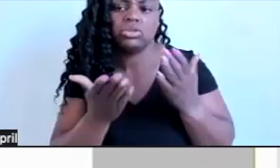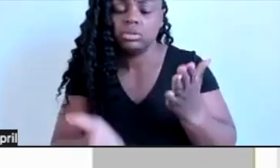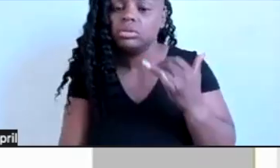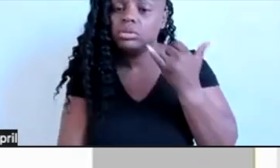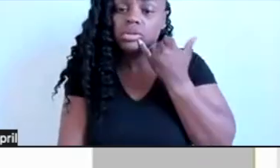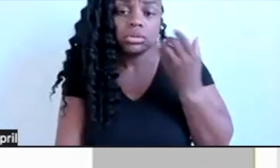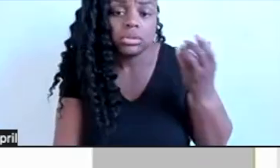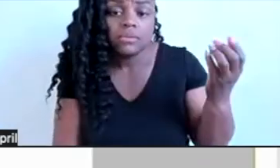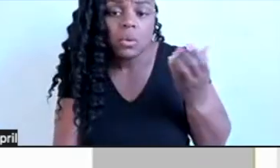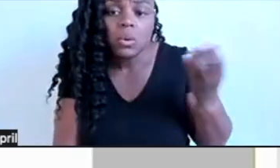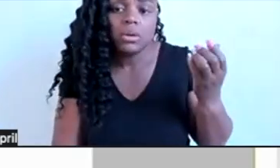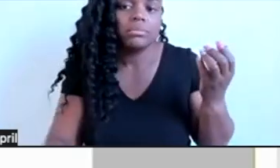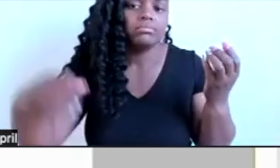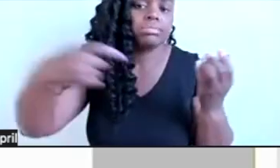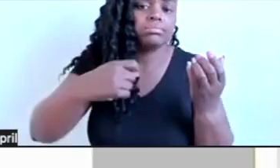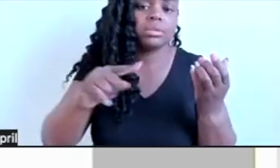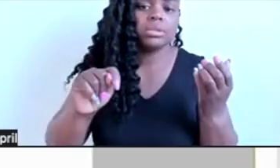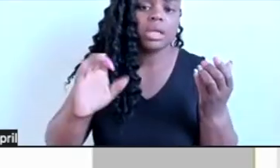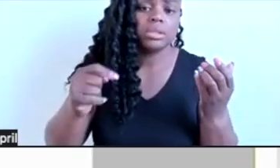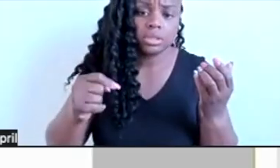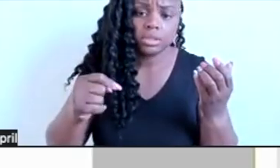and by email. Go to